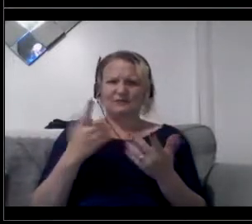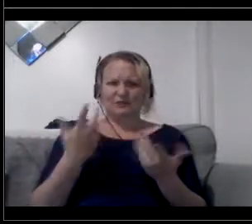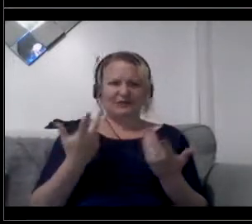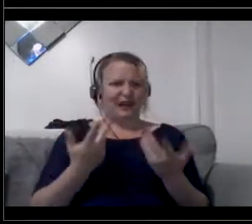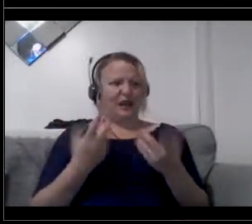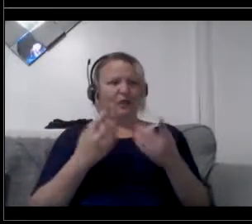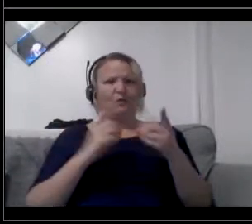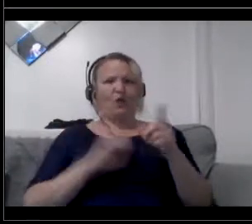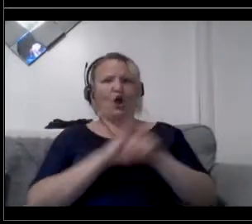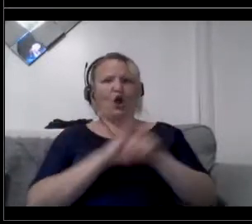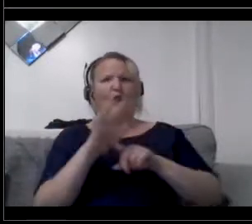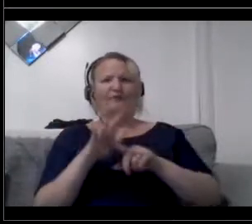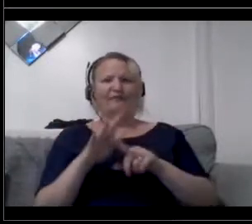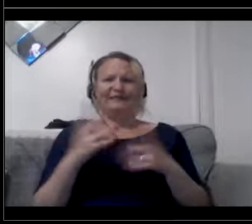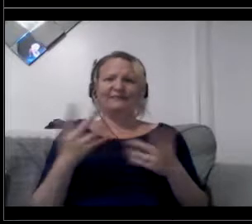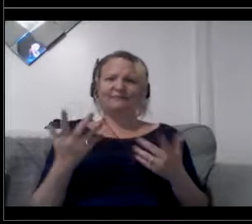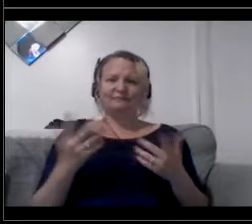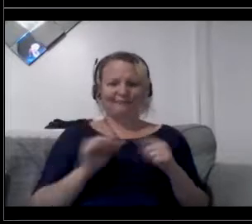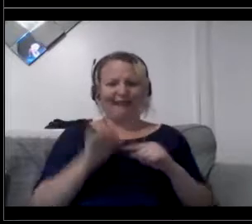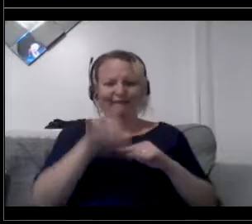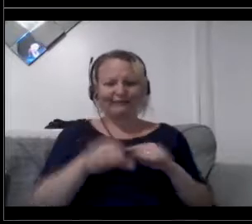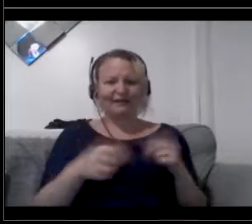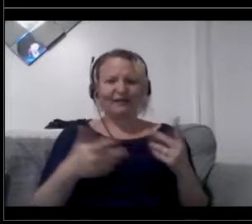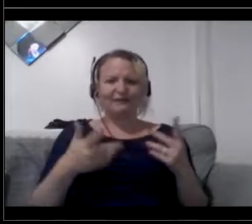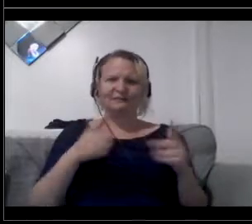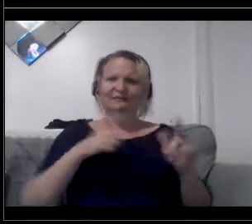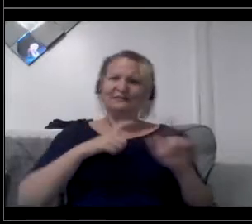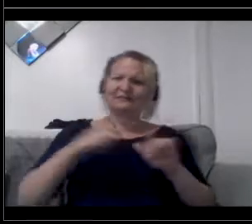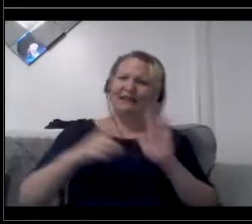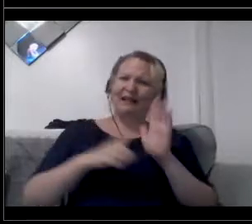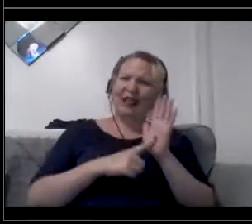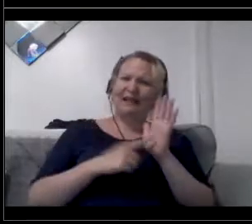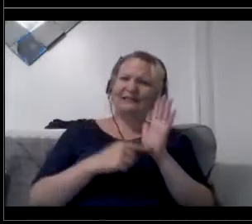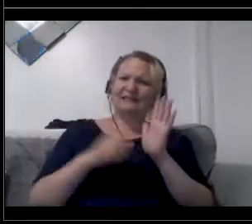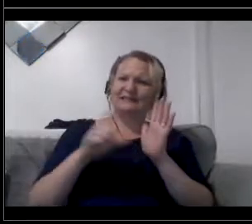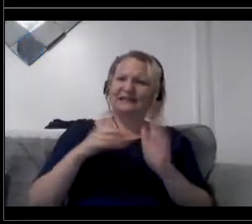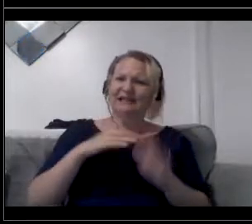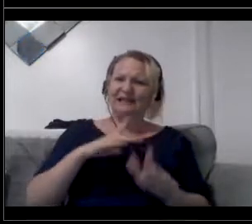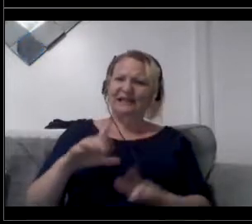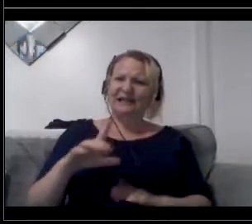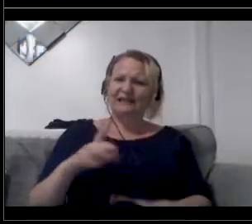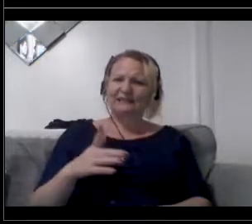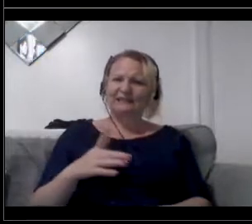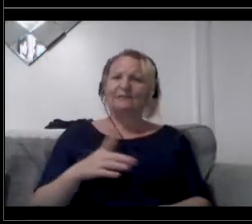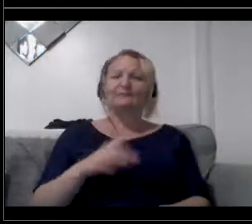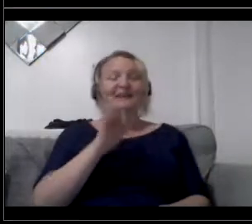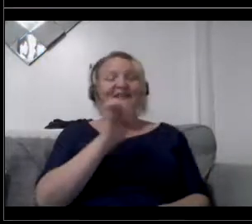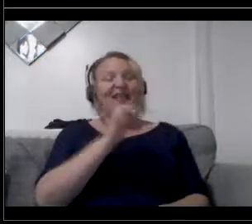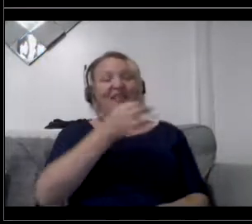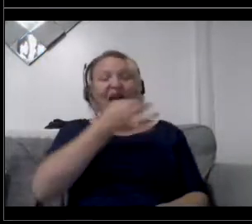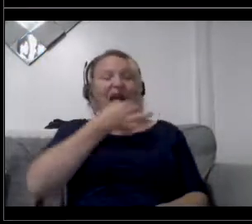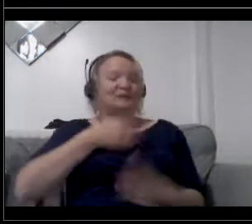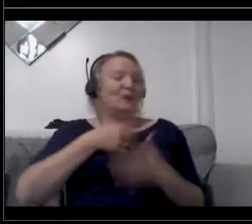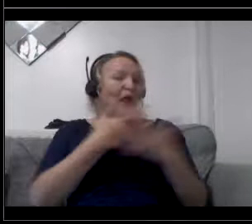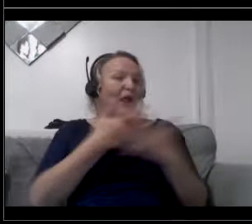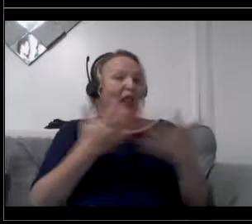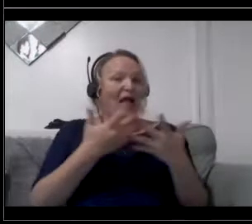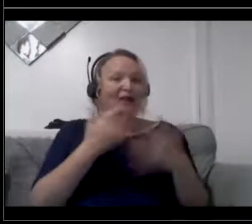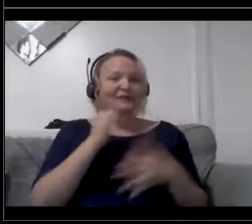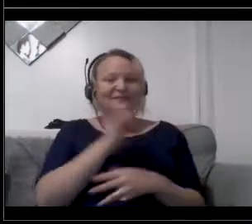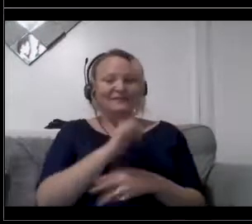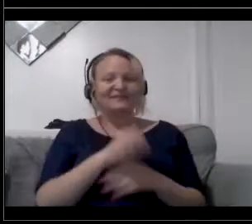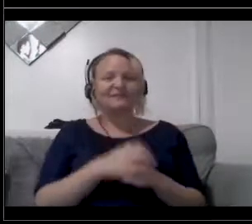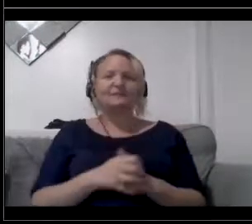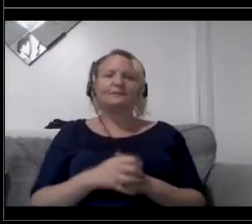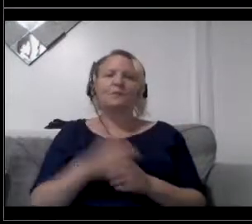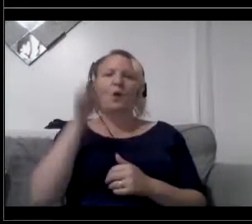is it still important? Yeah, it is a question that we get asked quite frequently, you're right. So we know that